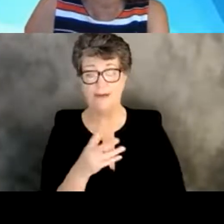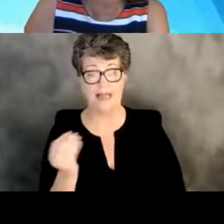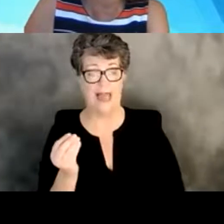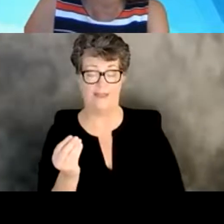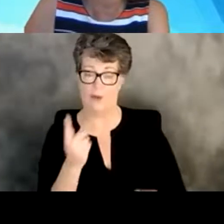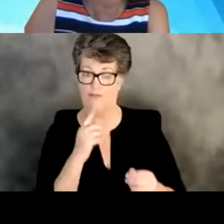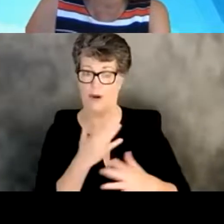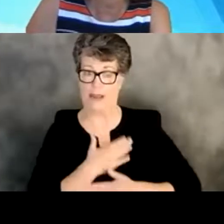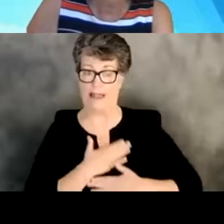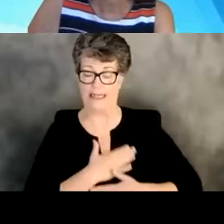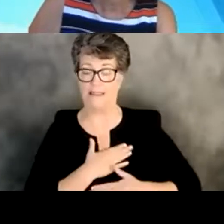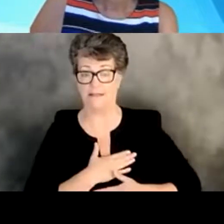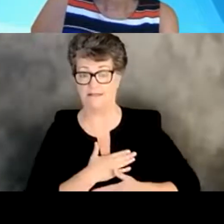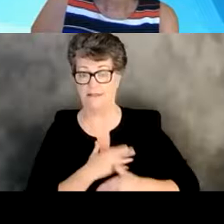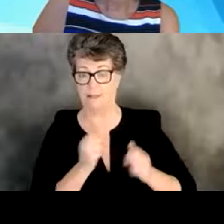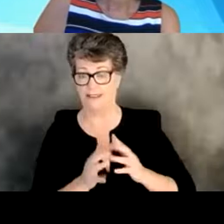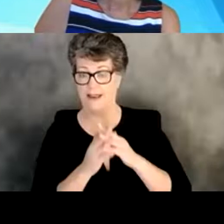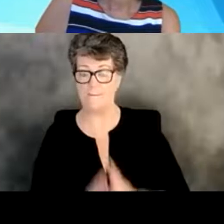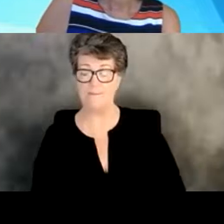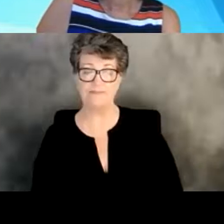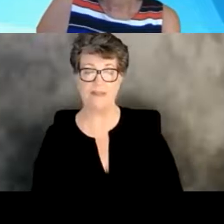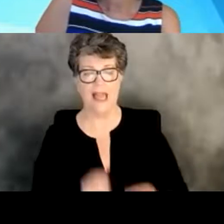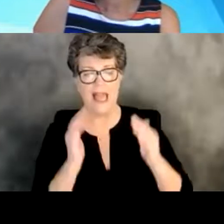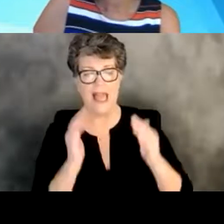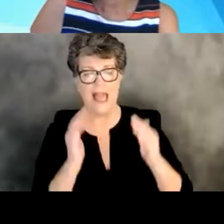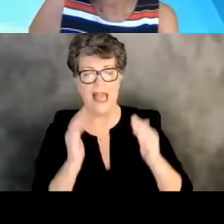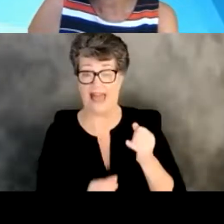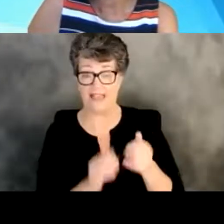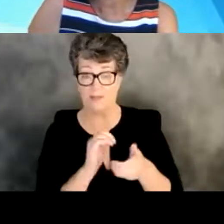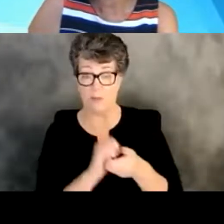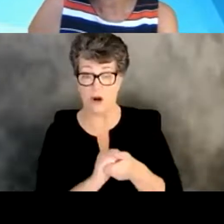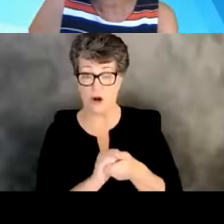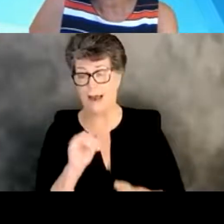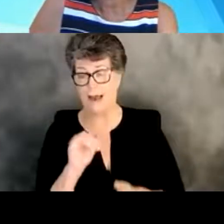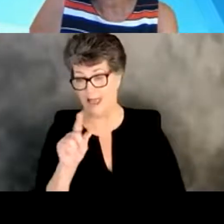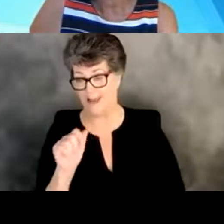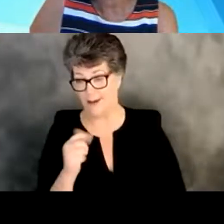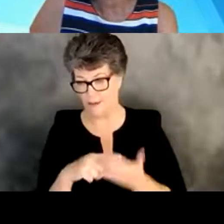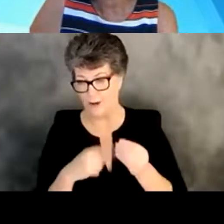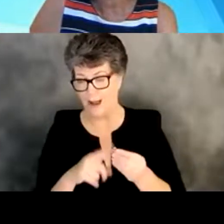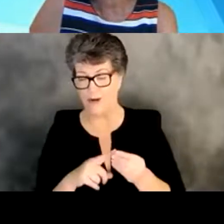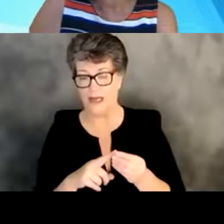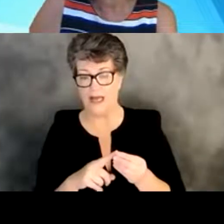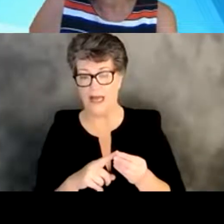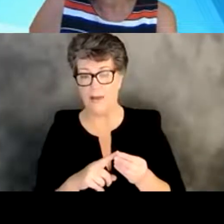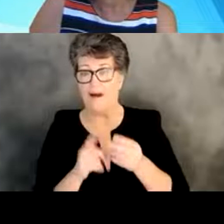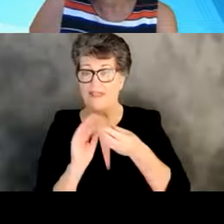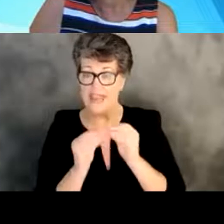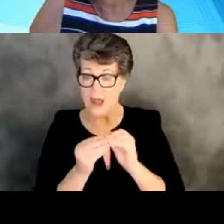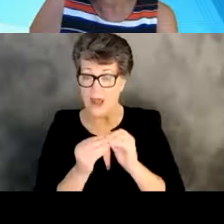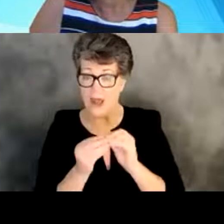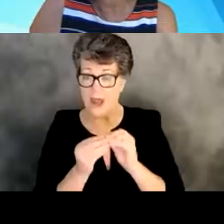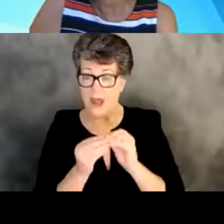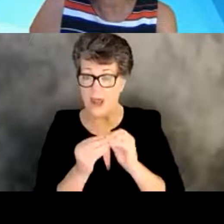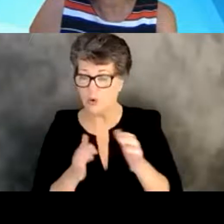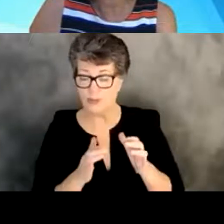begin standing up. And then the last partnership, Amanda will talk more about, but the number of local groups and